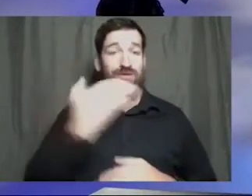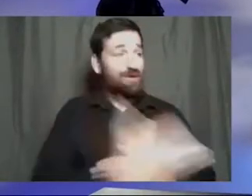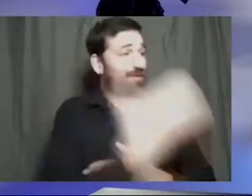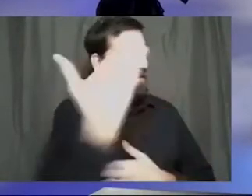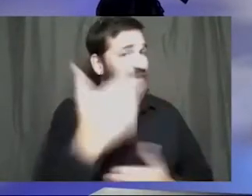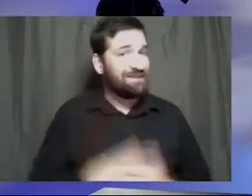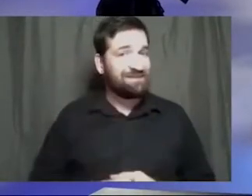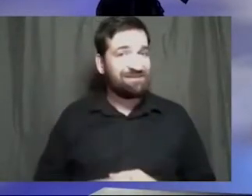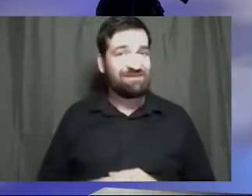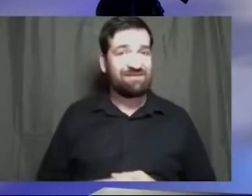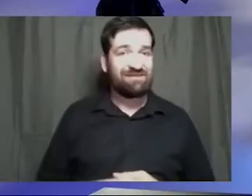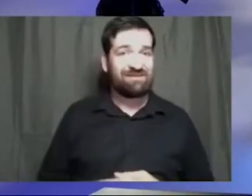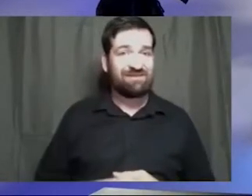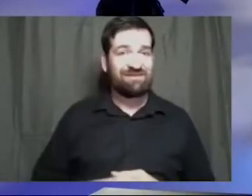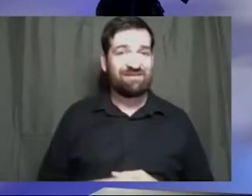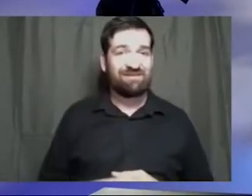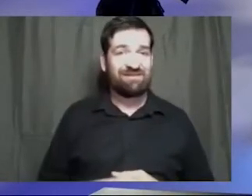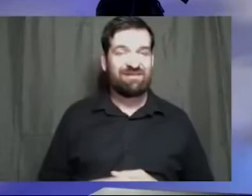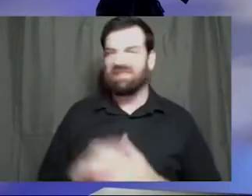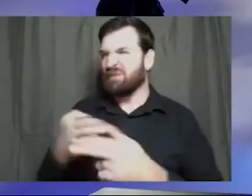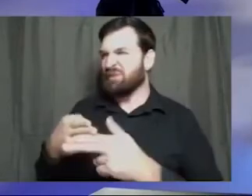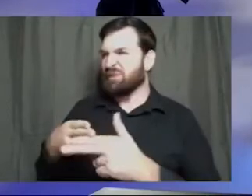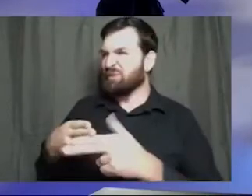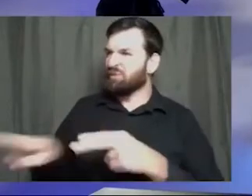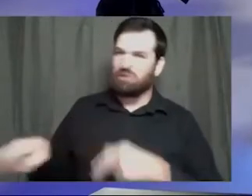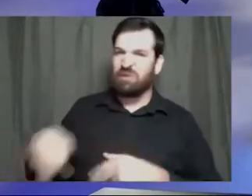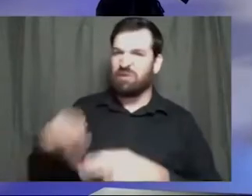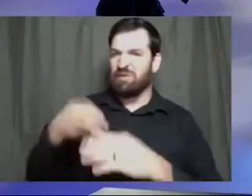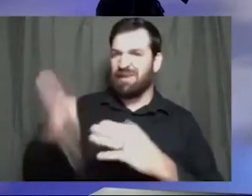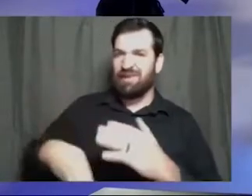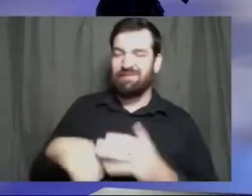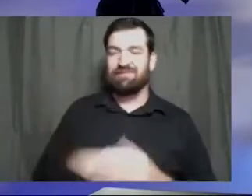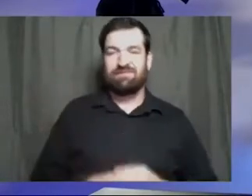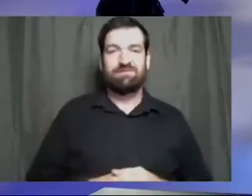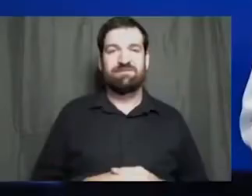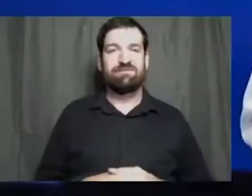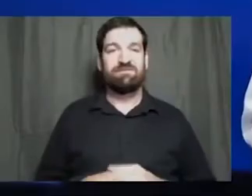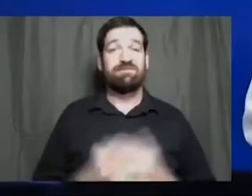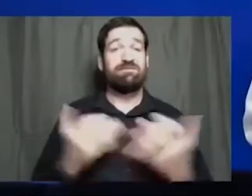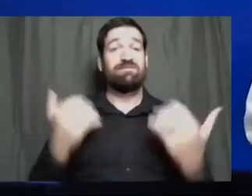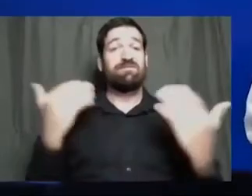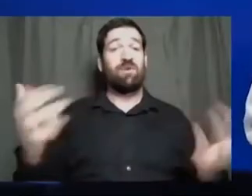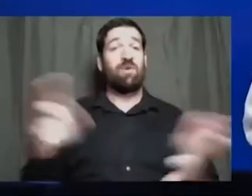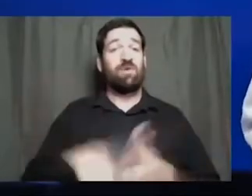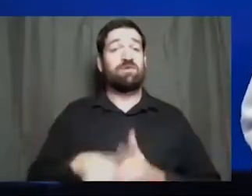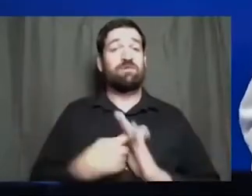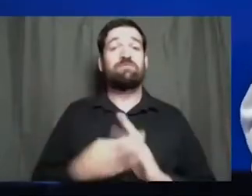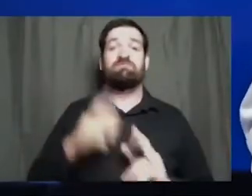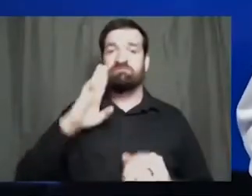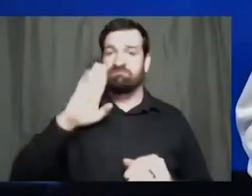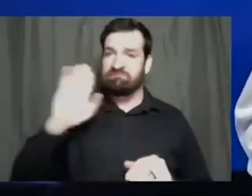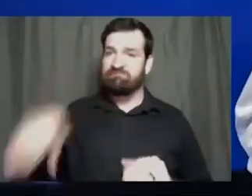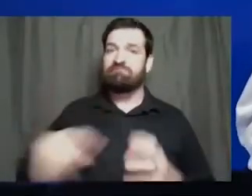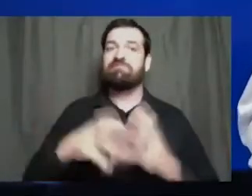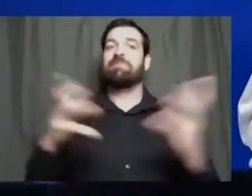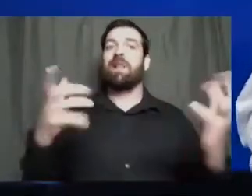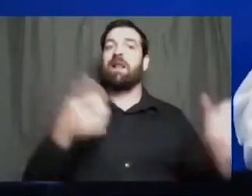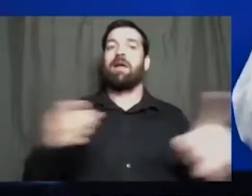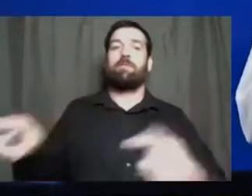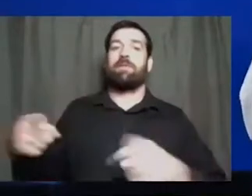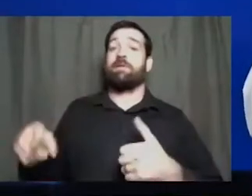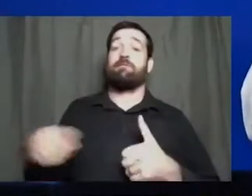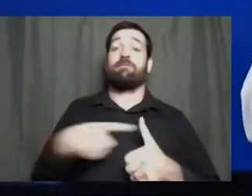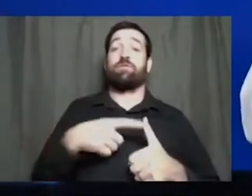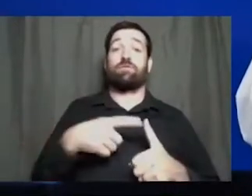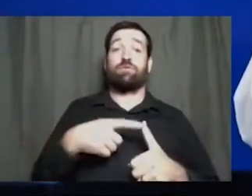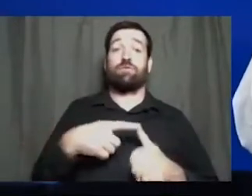short. But a lot going on. So I just kind of want you to get us started. Yeah, you know, there is a lot going on. And first of all, kudos to those who